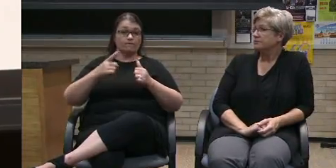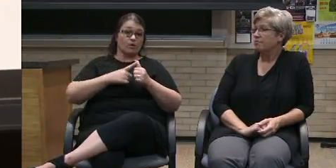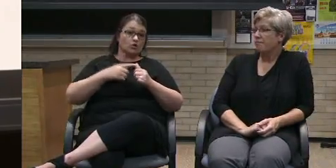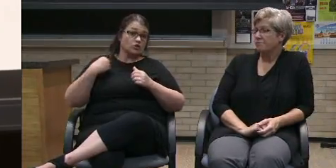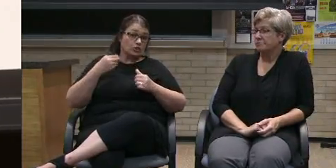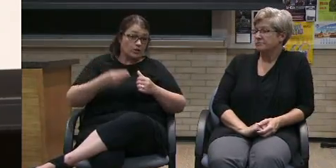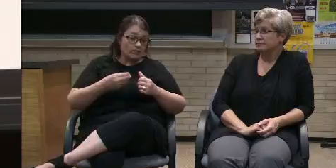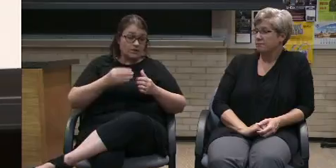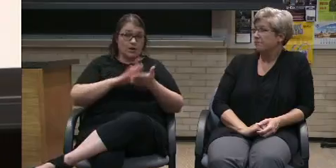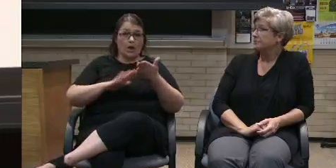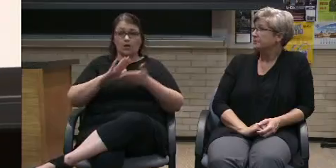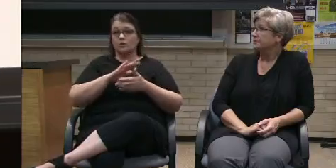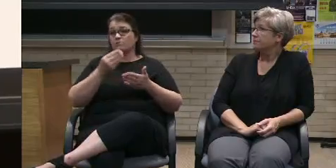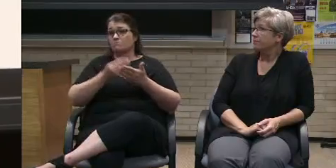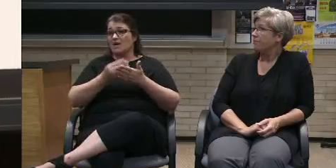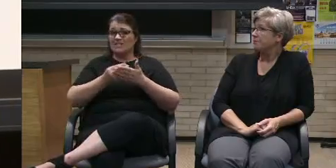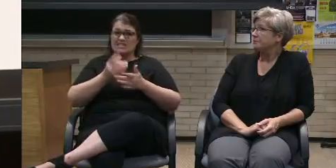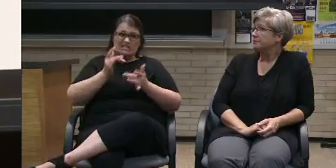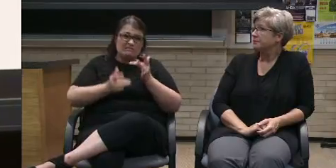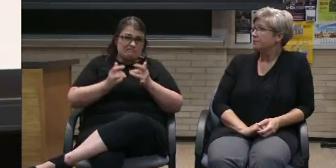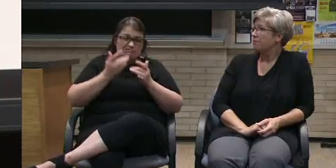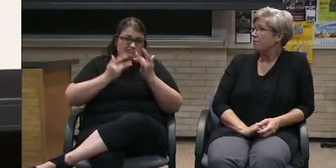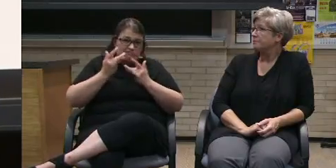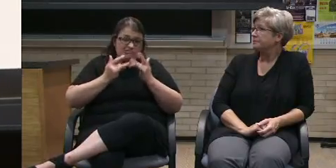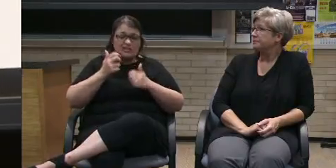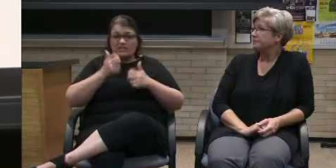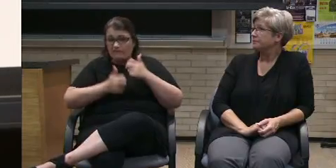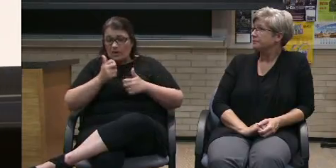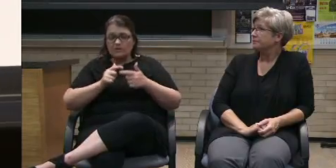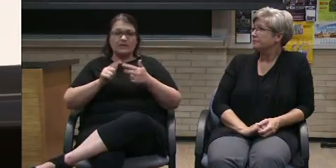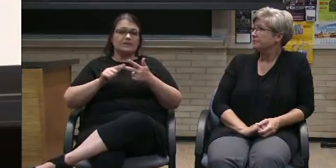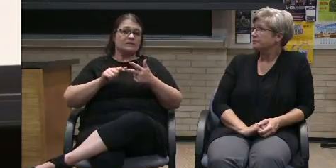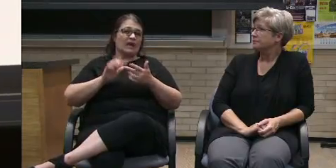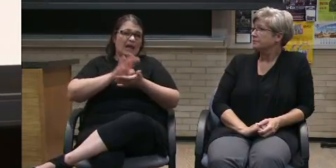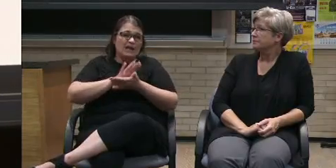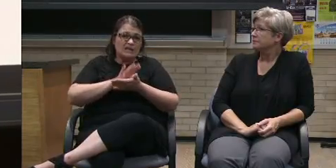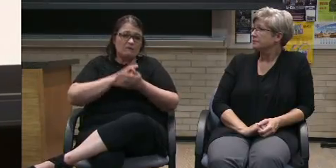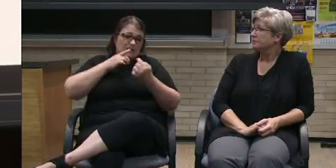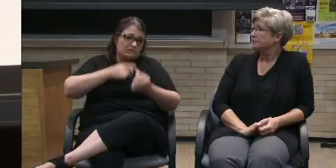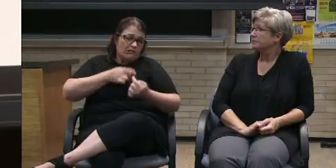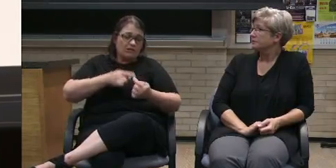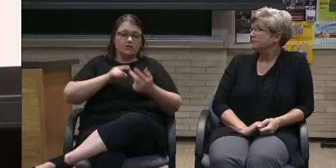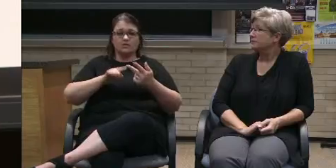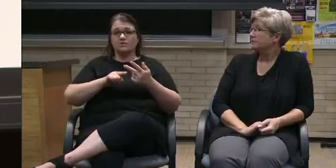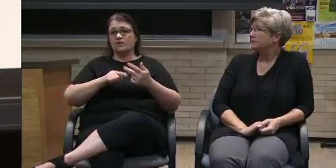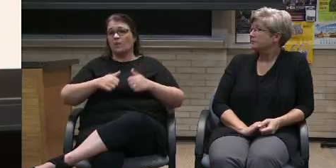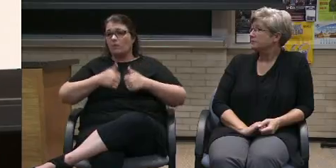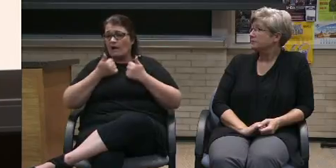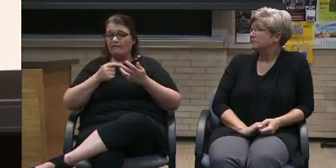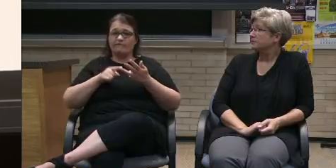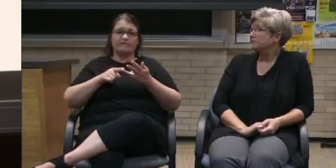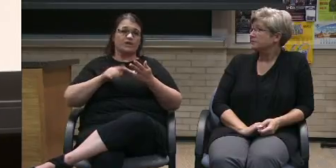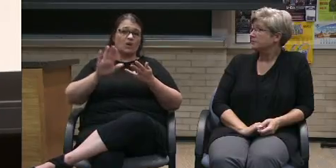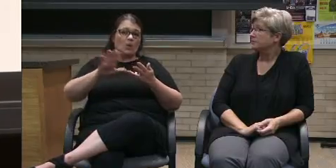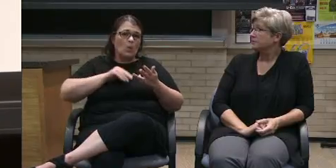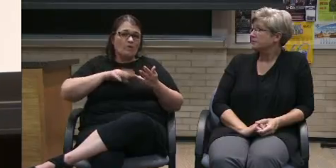they're financially challenged, academically challenged, life challenged, their own kids challenged, their job